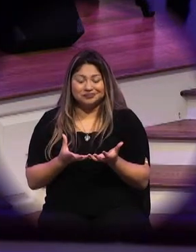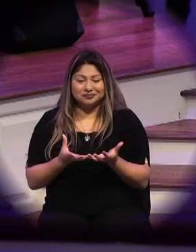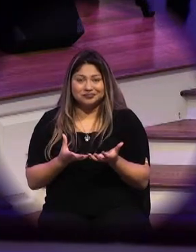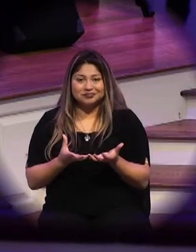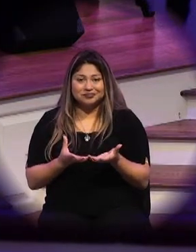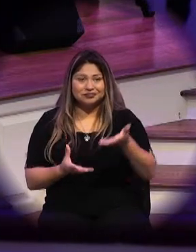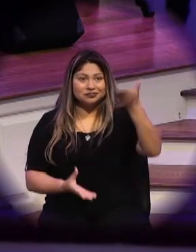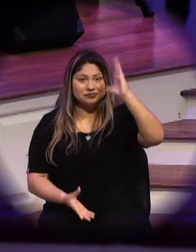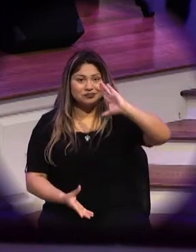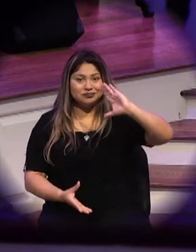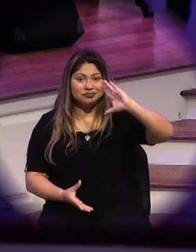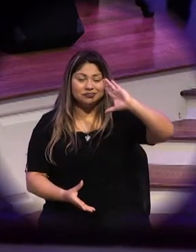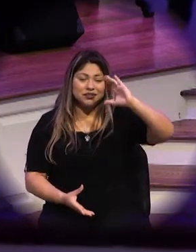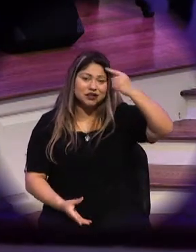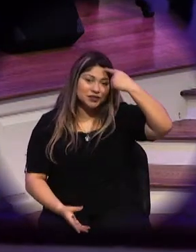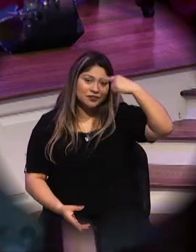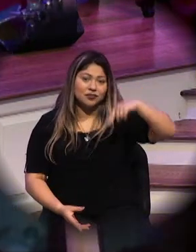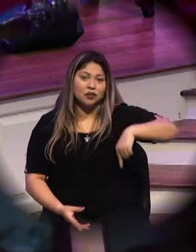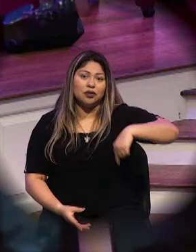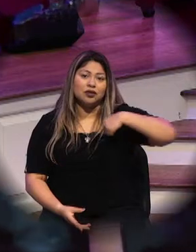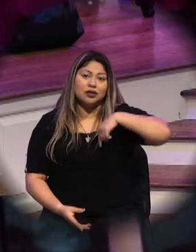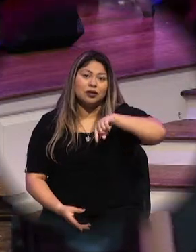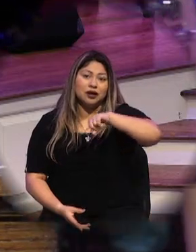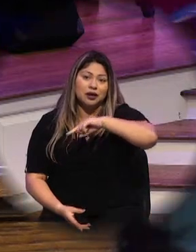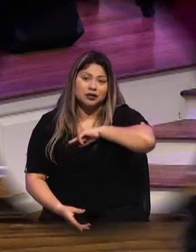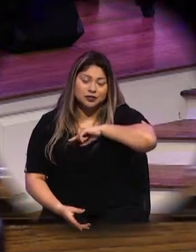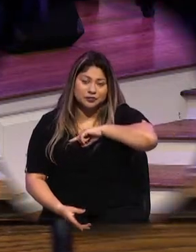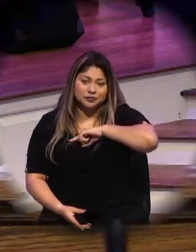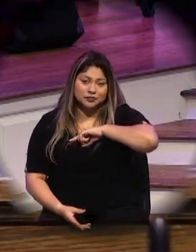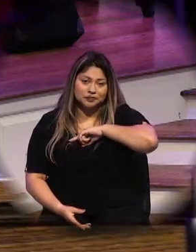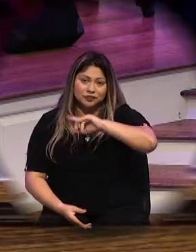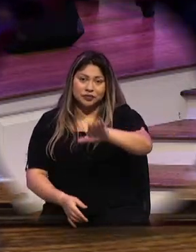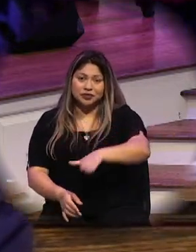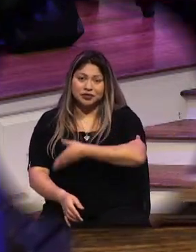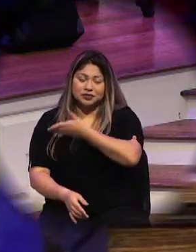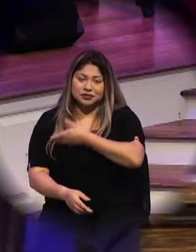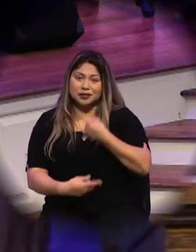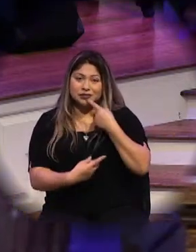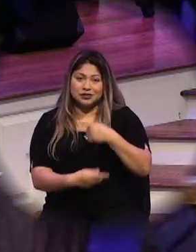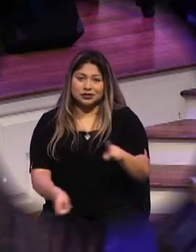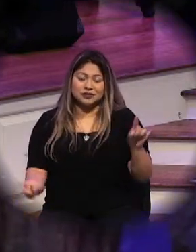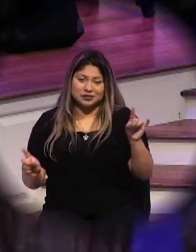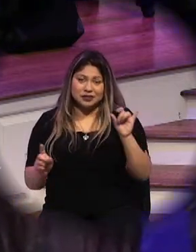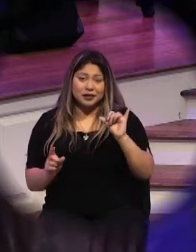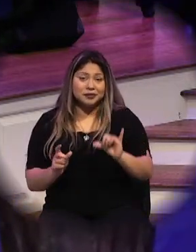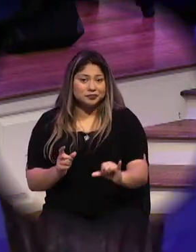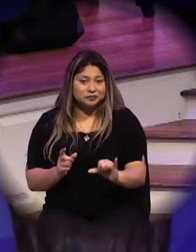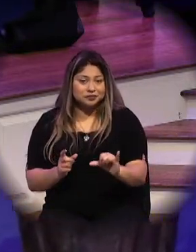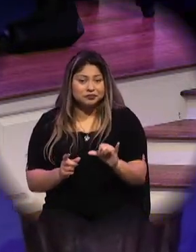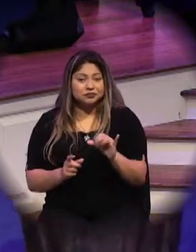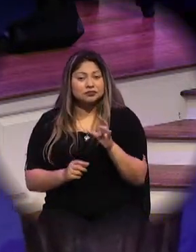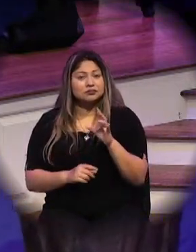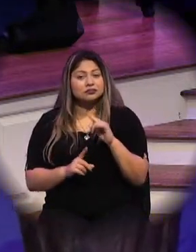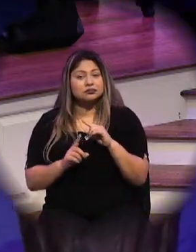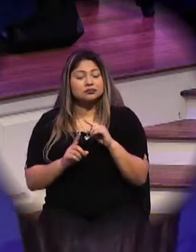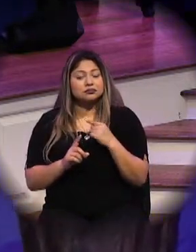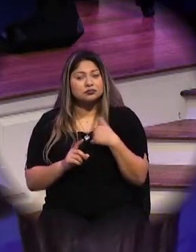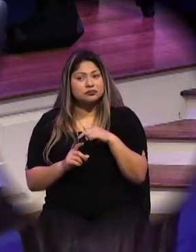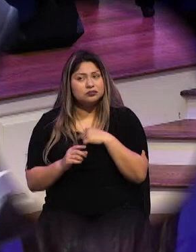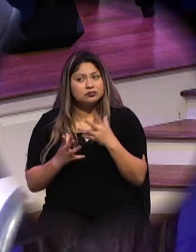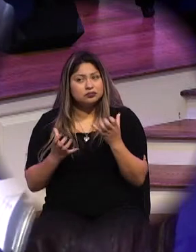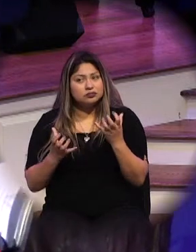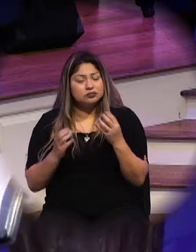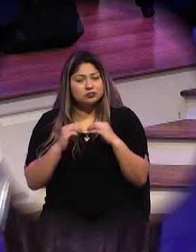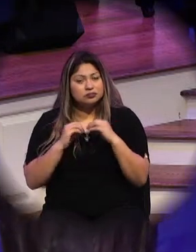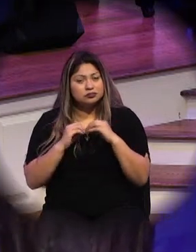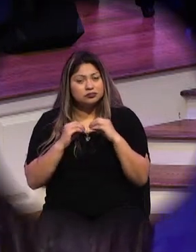one of the things that this psalm declares. But we want really even more than that. I know it sounds greedy, but we want to